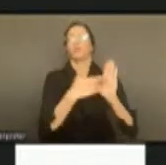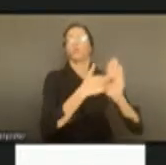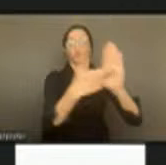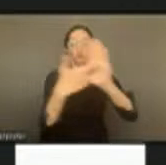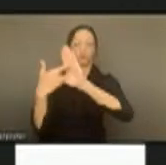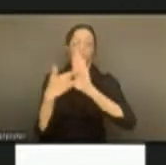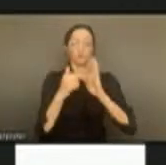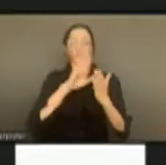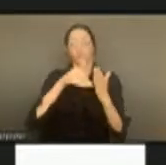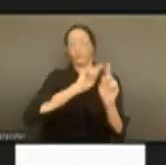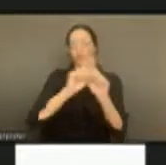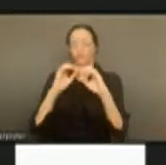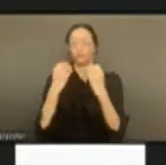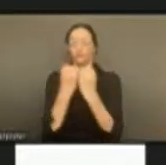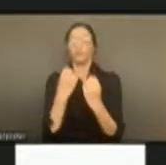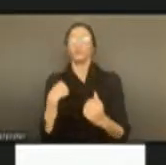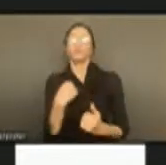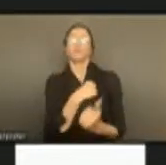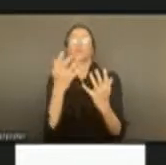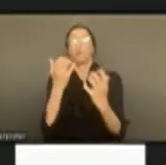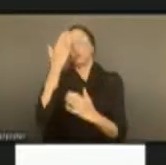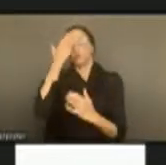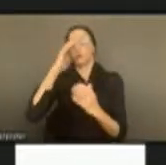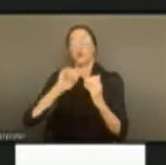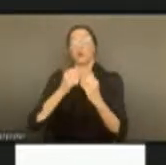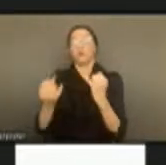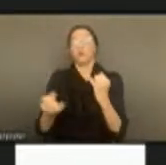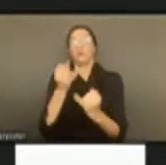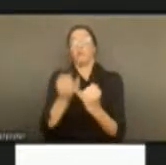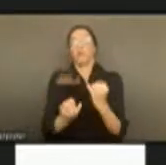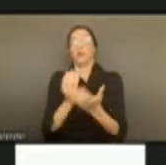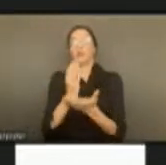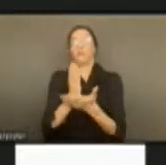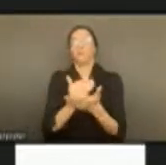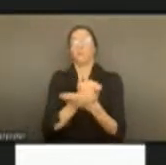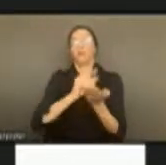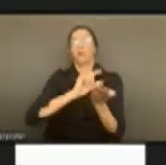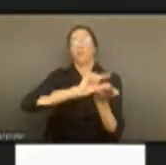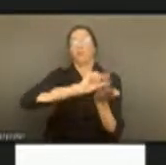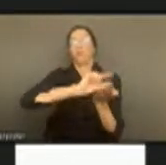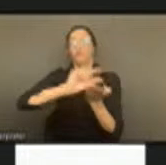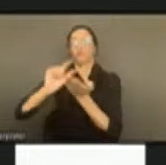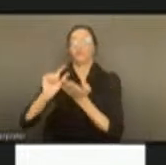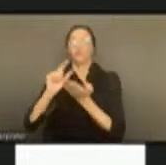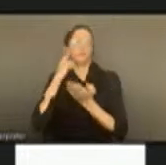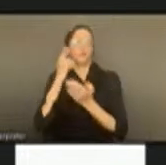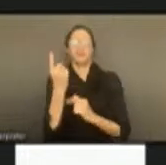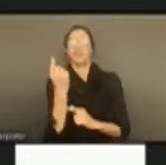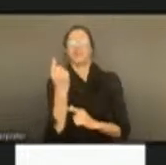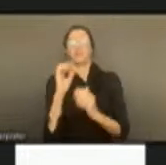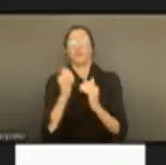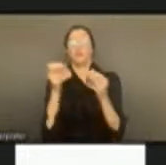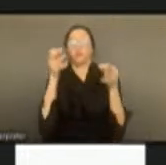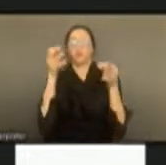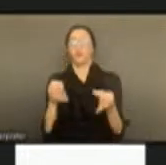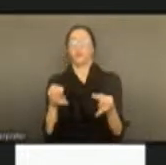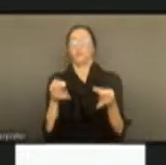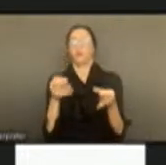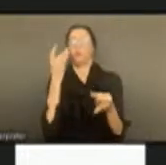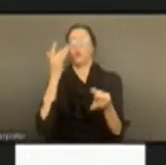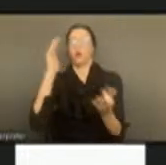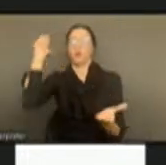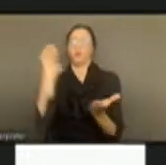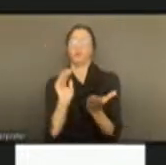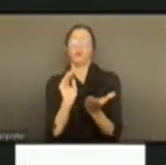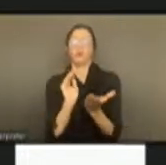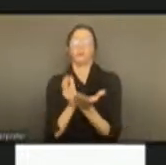final allocated budget amount for arts and culture is determined when last year's expenses and revenues are greatly reduced from the pandemic. We are curious what greater considerations